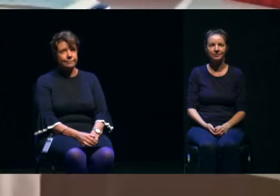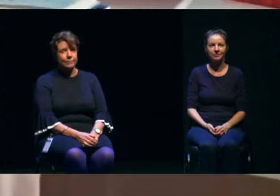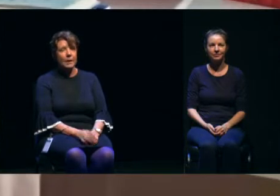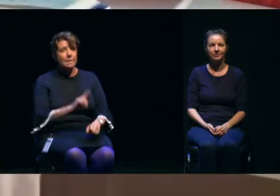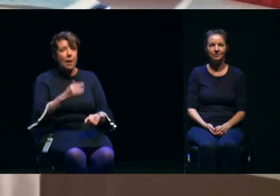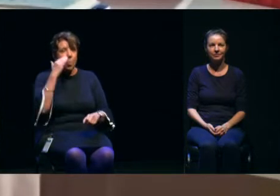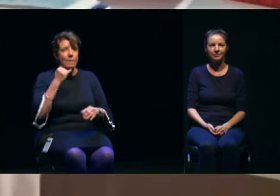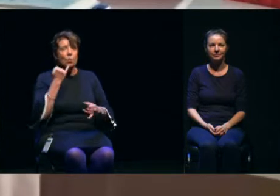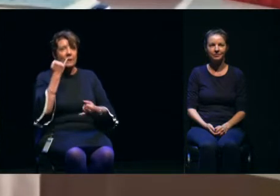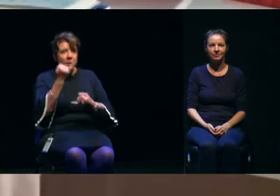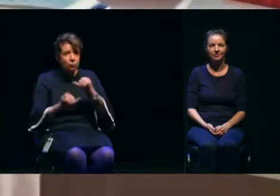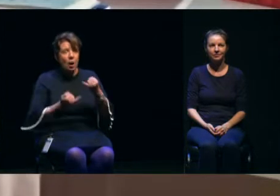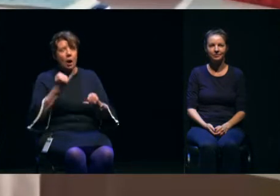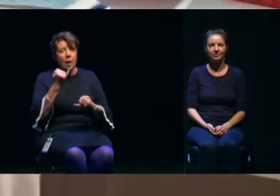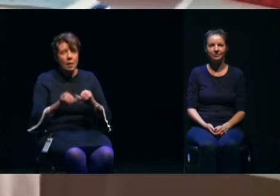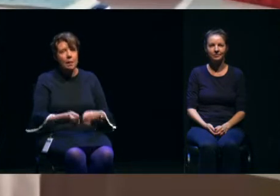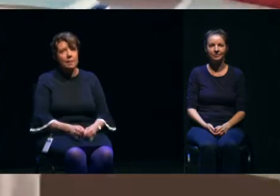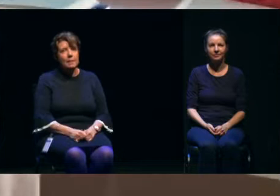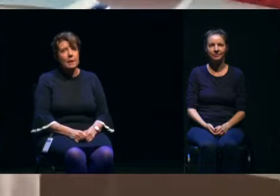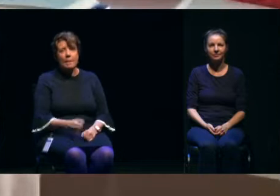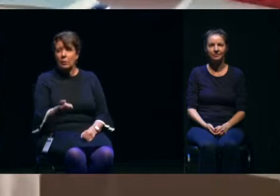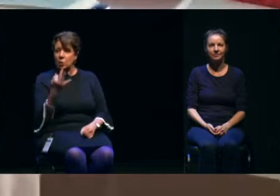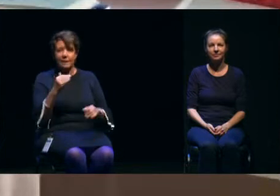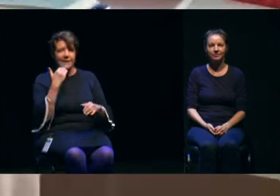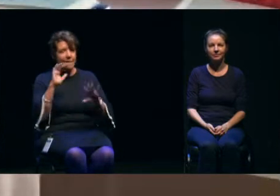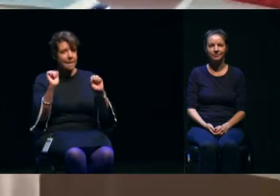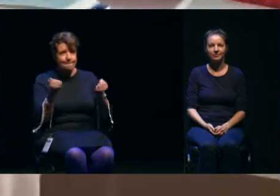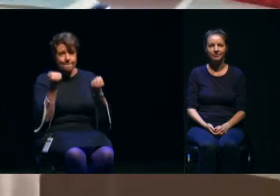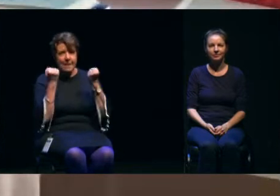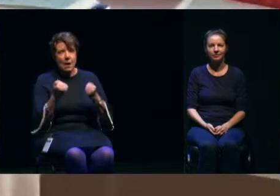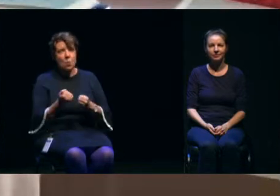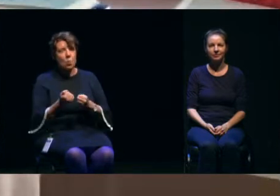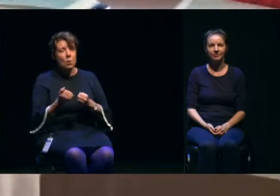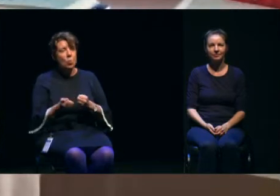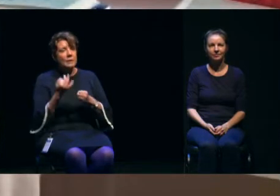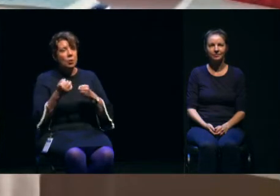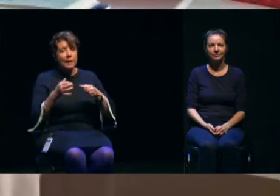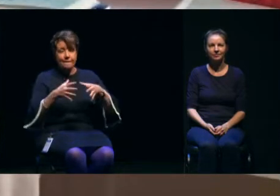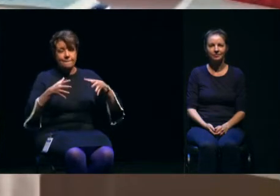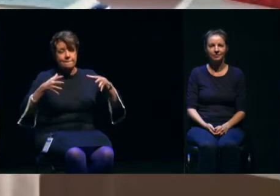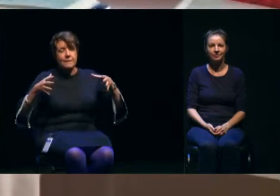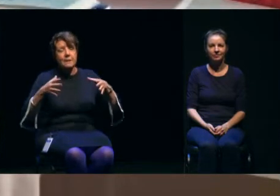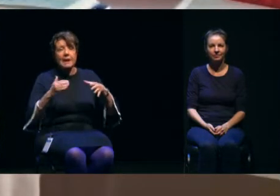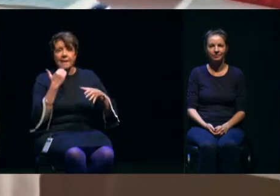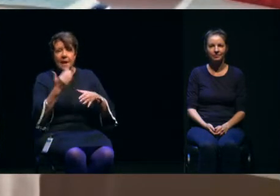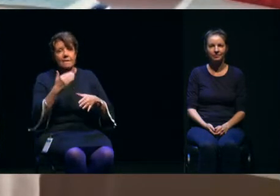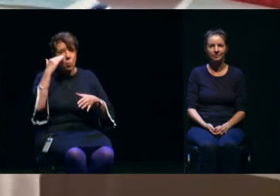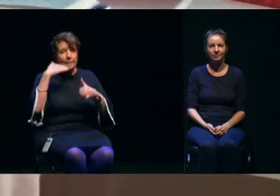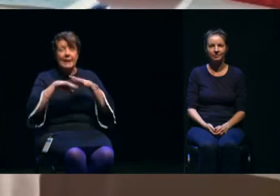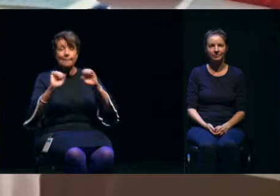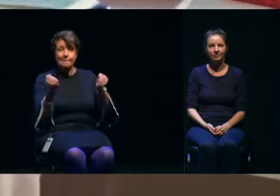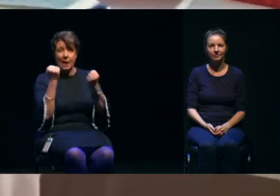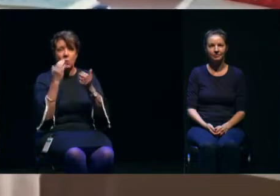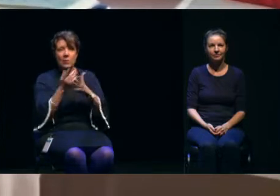struggle, but we don't have enough power. We don't have a critical number of women in power to change